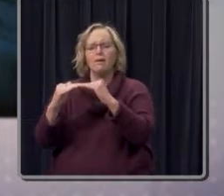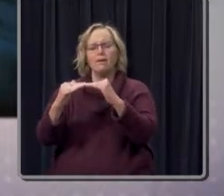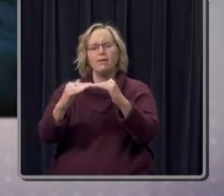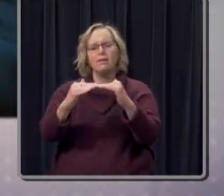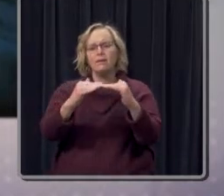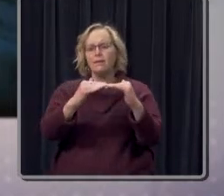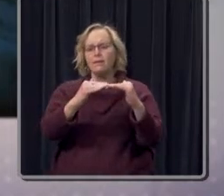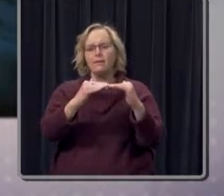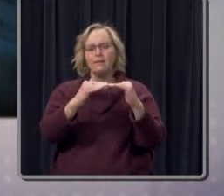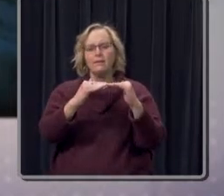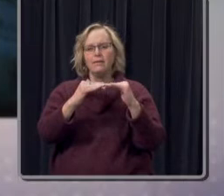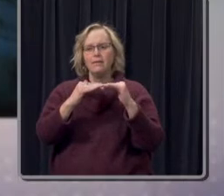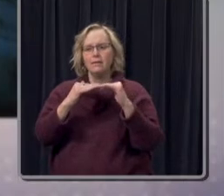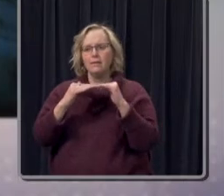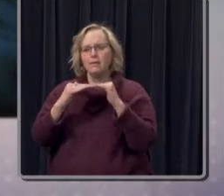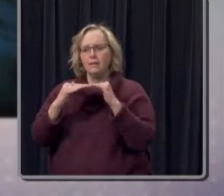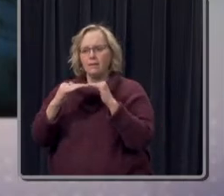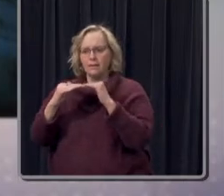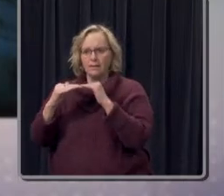equality.